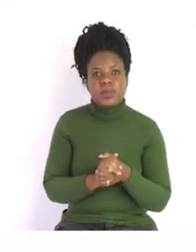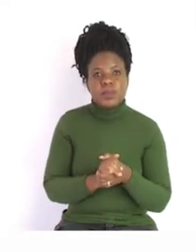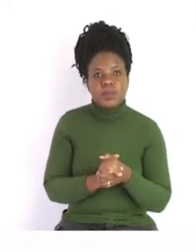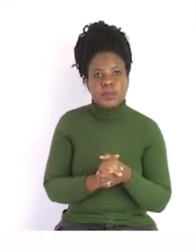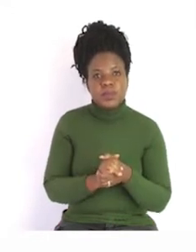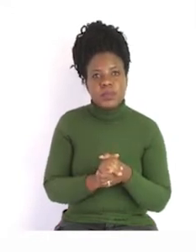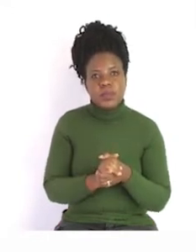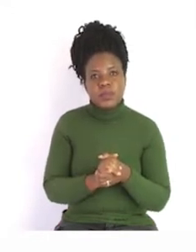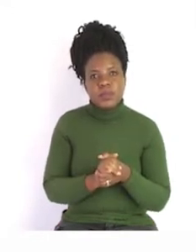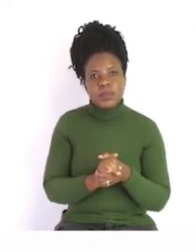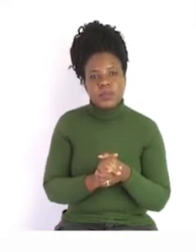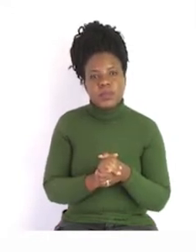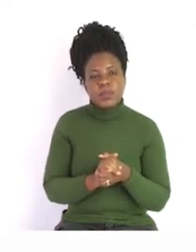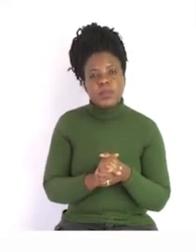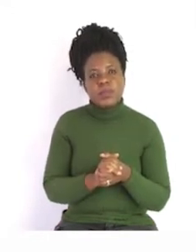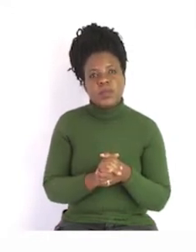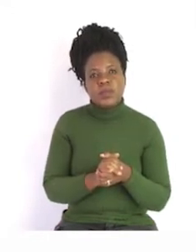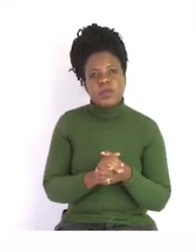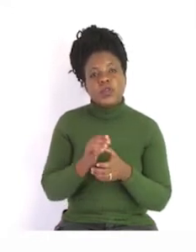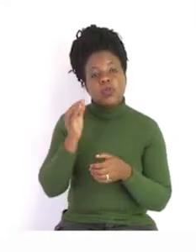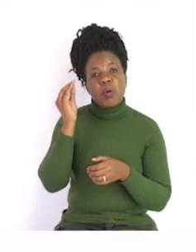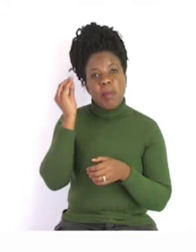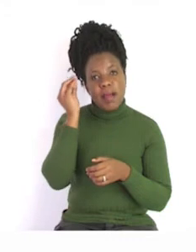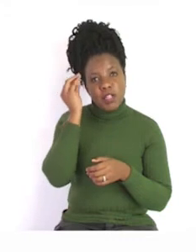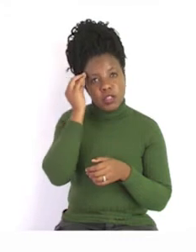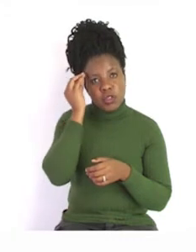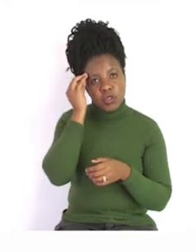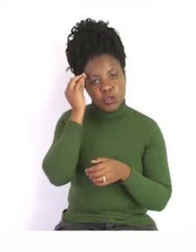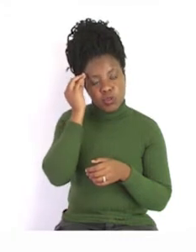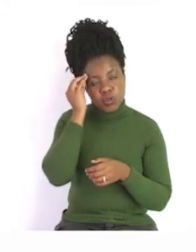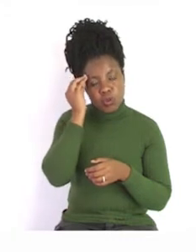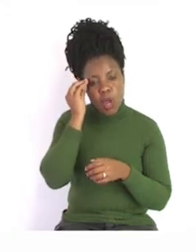Why is this important? Is because notice the positions have changed.